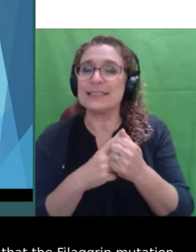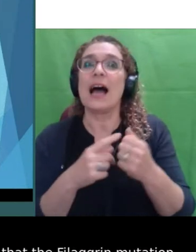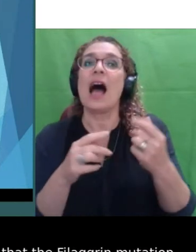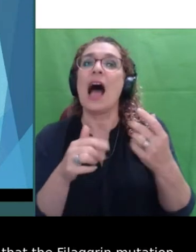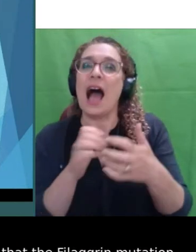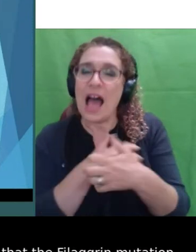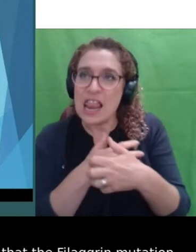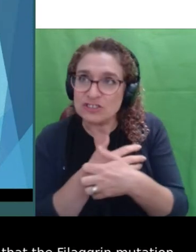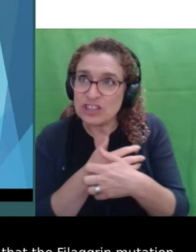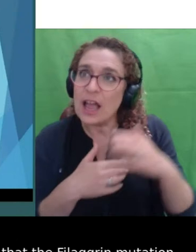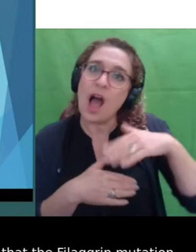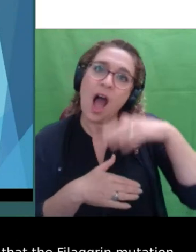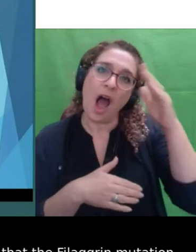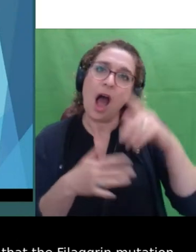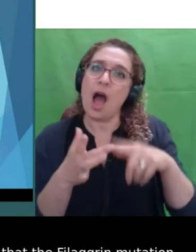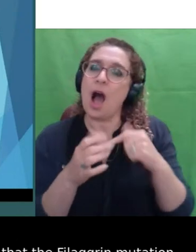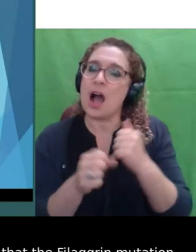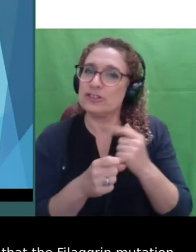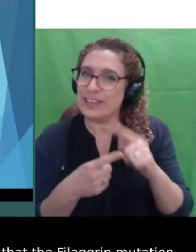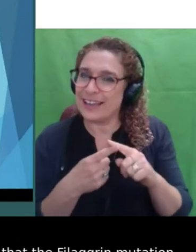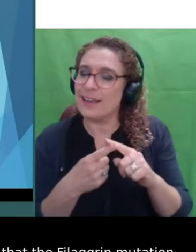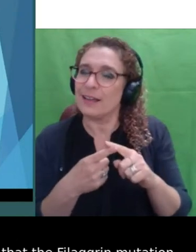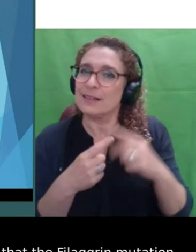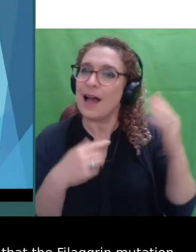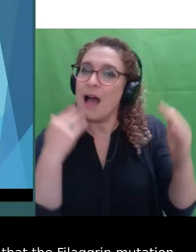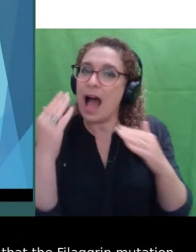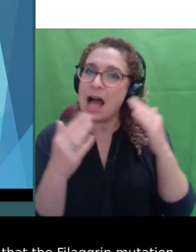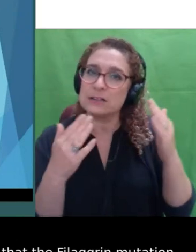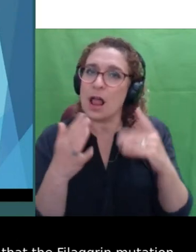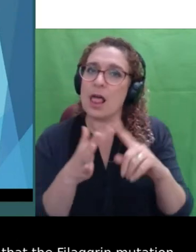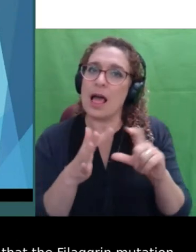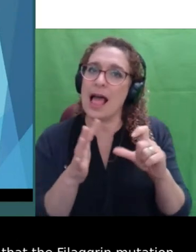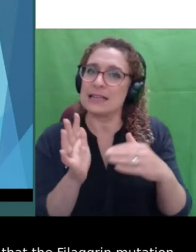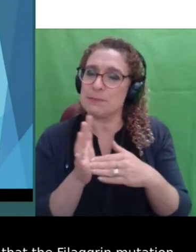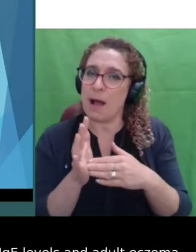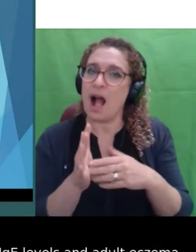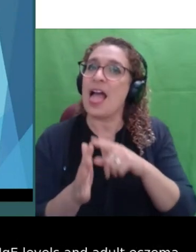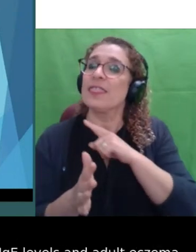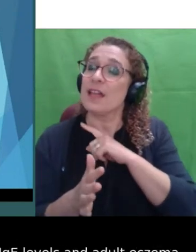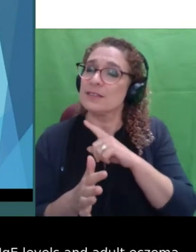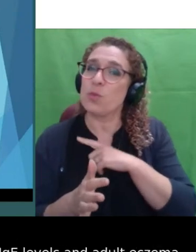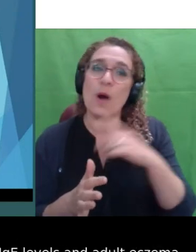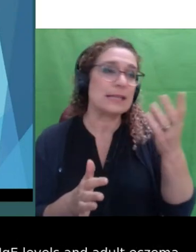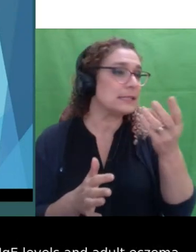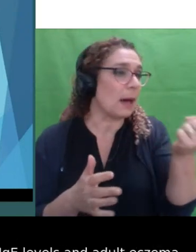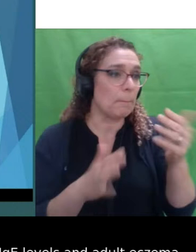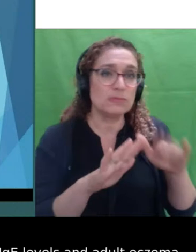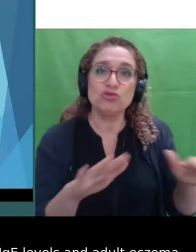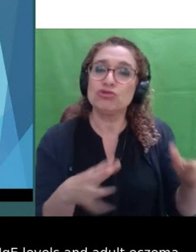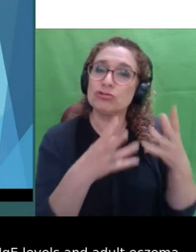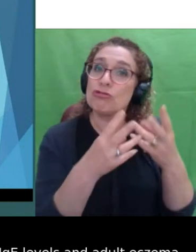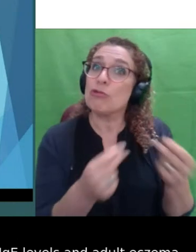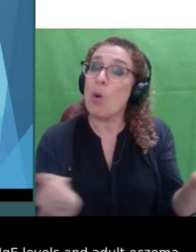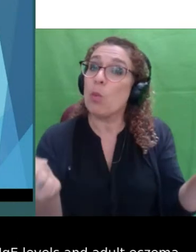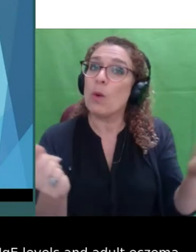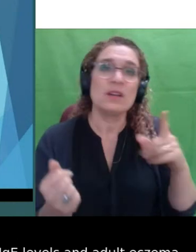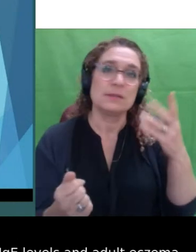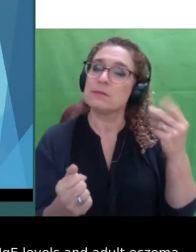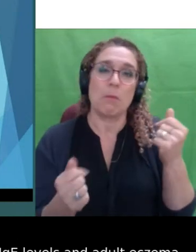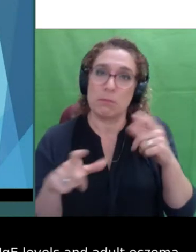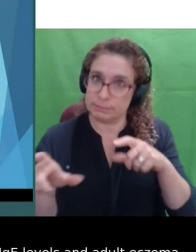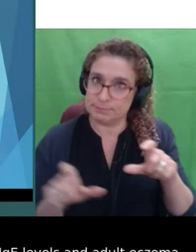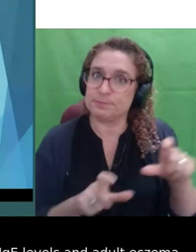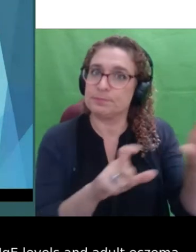eczema and now we have an explanation why some children grow out of eczema and some children don't and these people with the